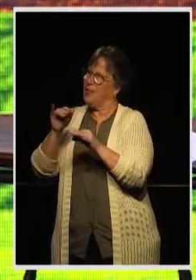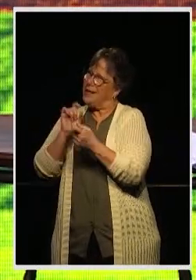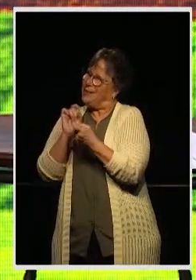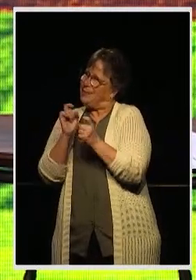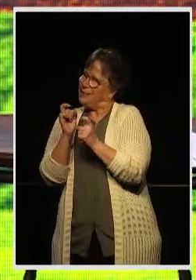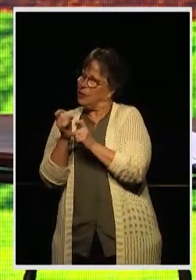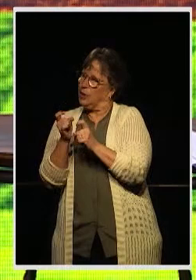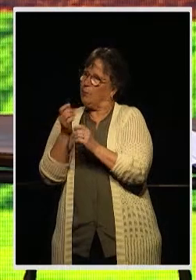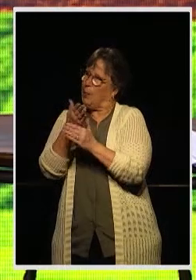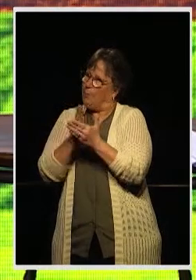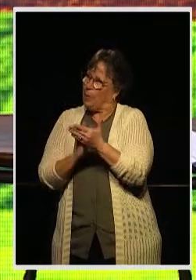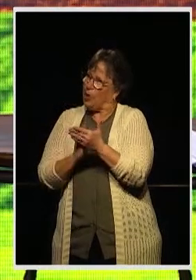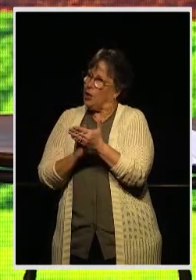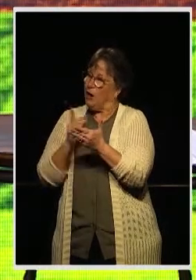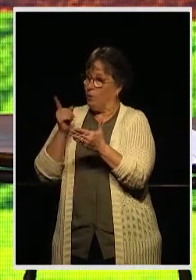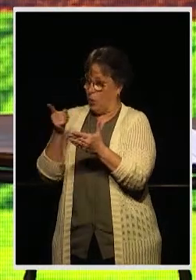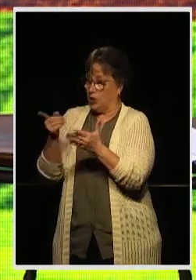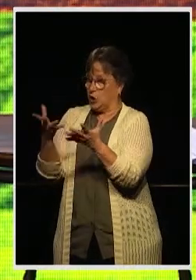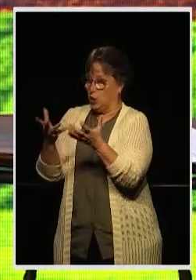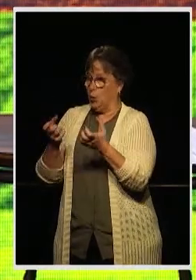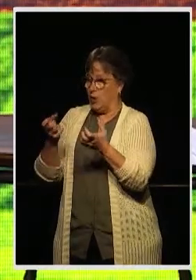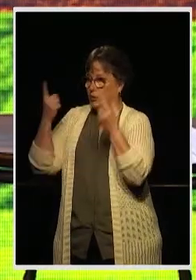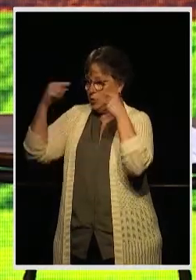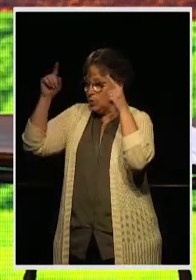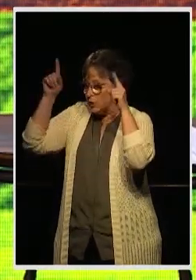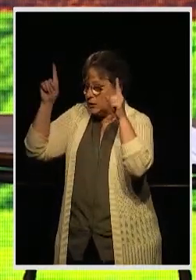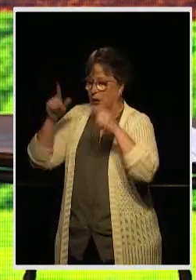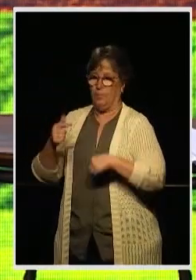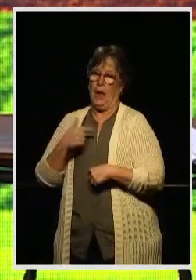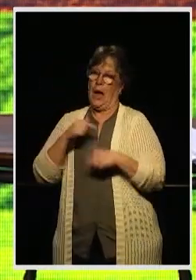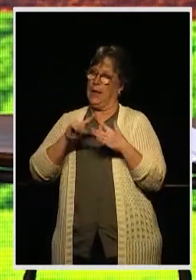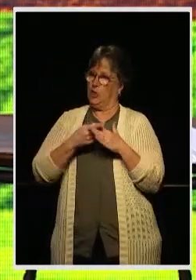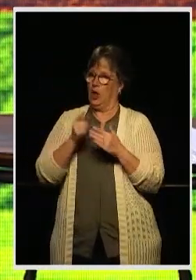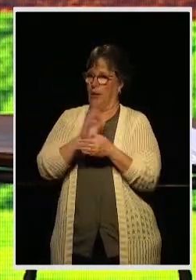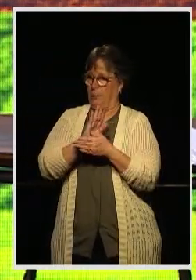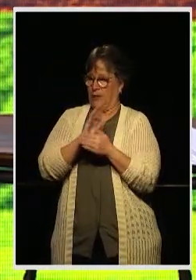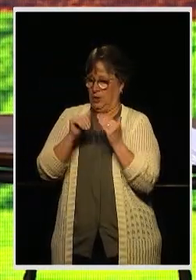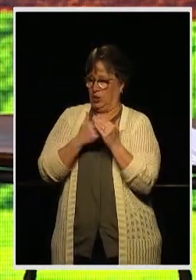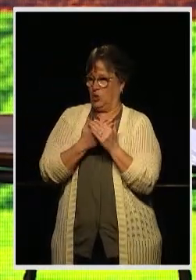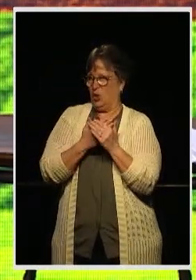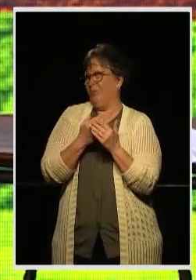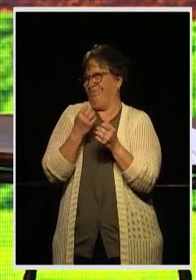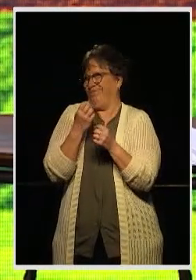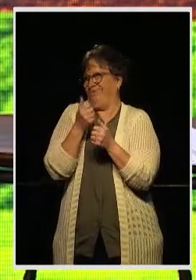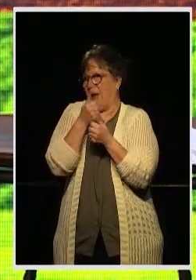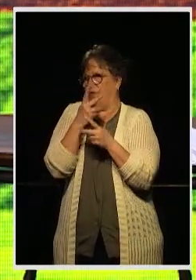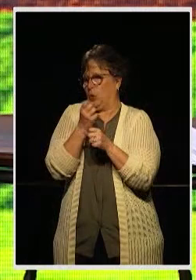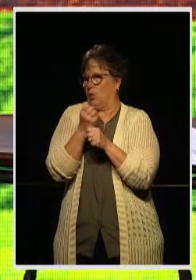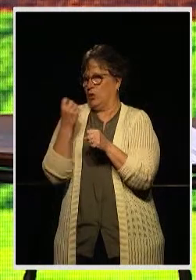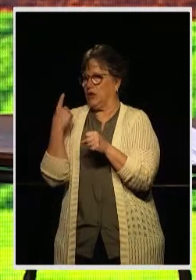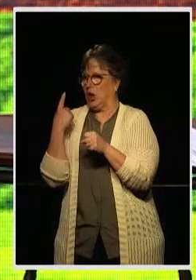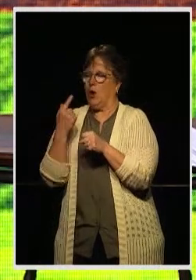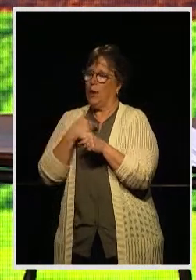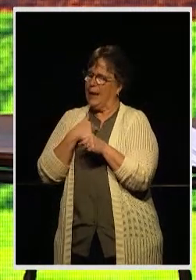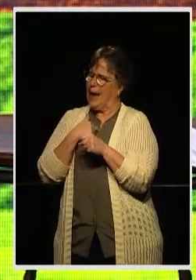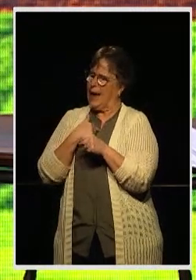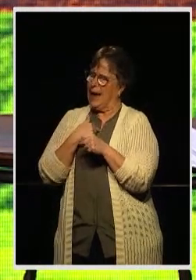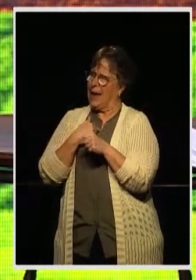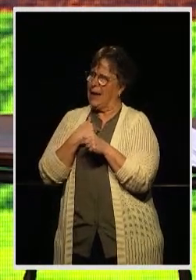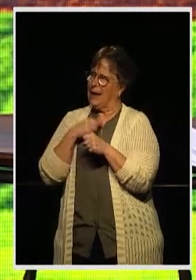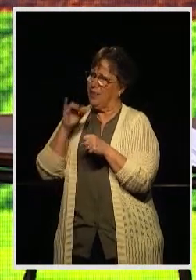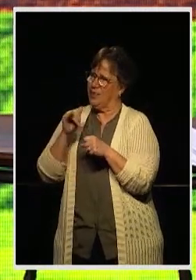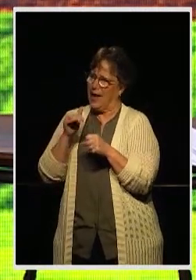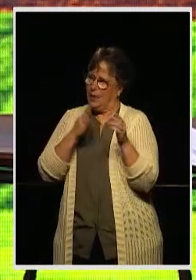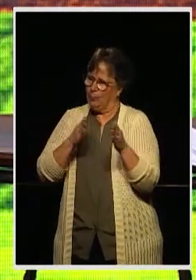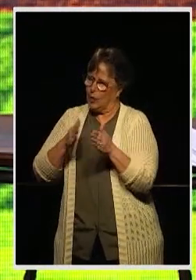accomplish. I launched a business a couple years ago, and I learned so much in that process about how I think as a scientist